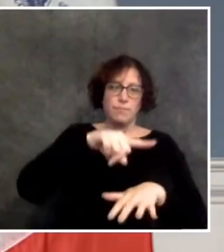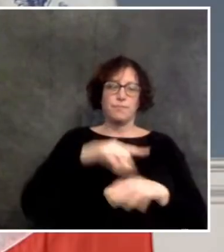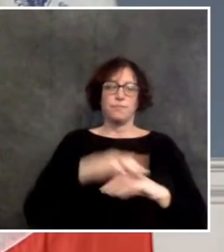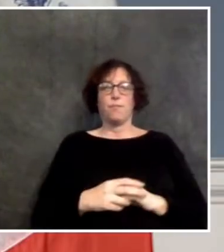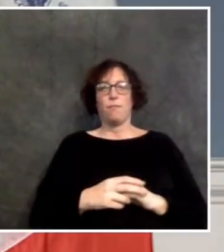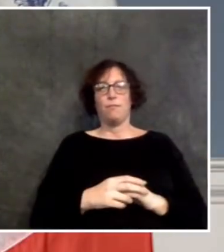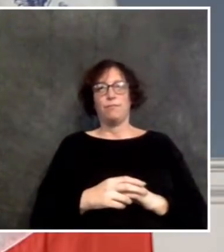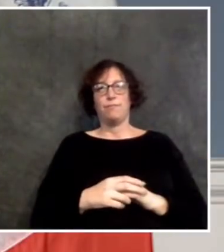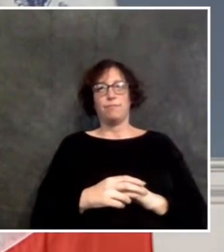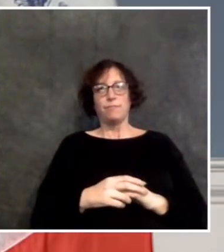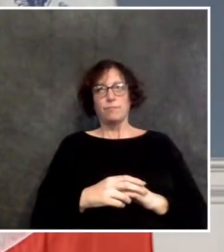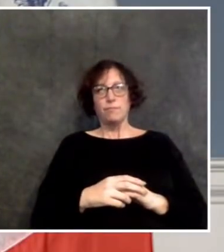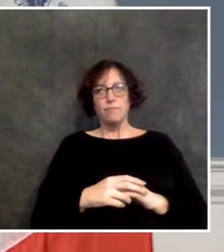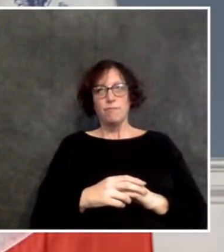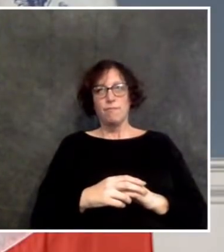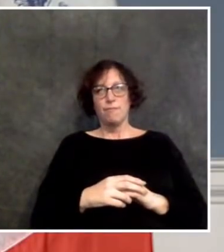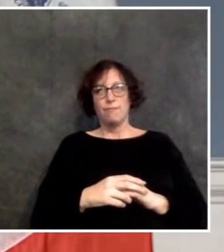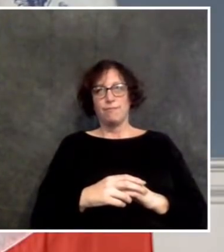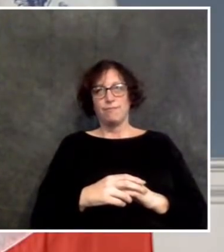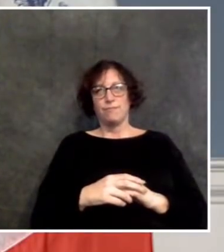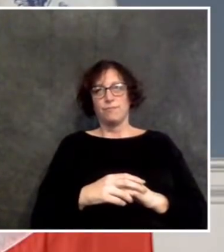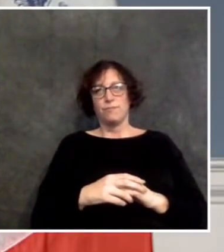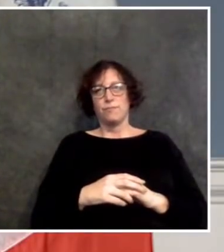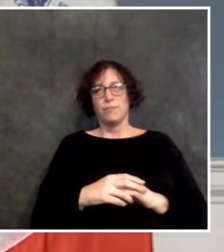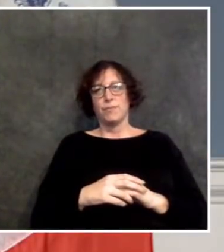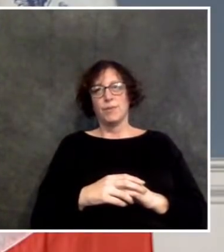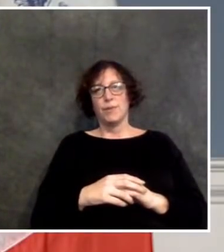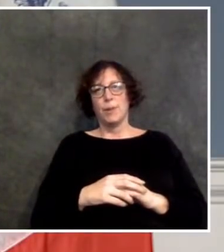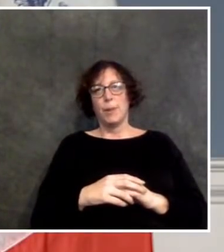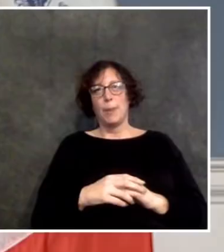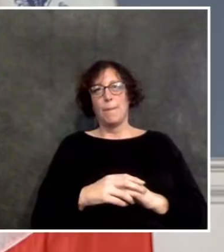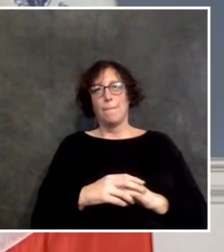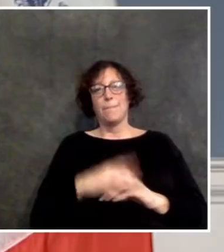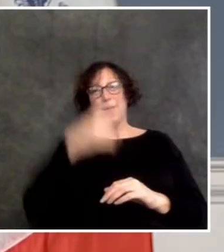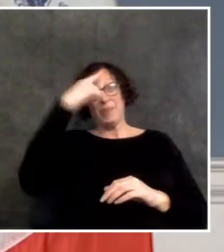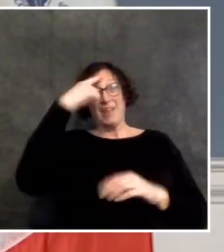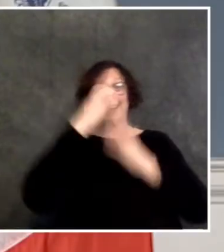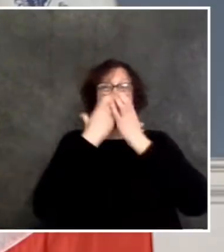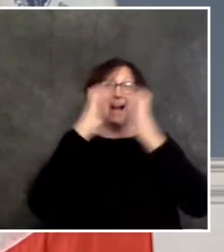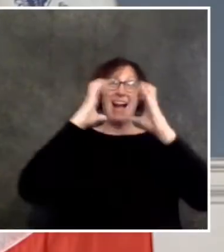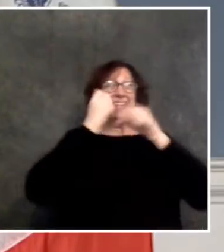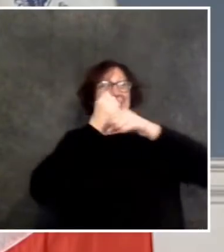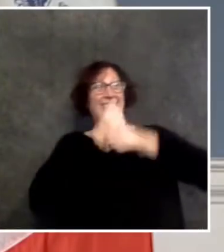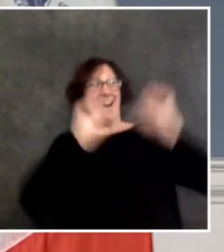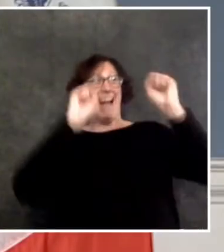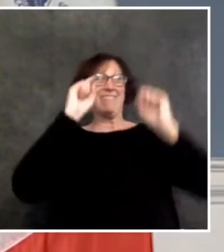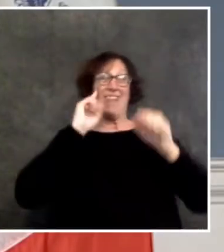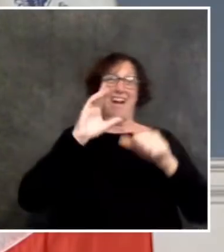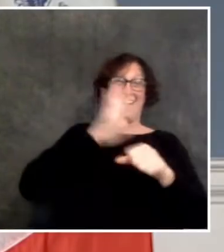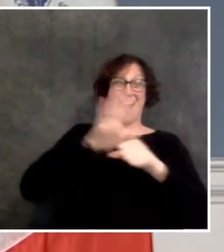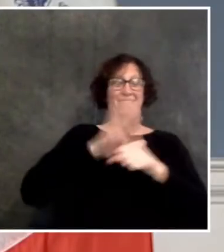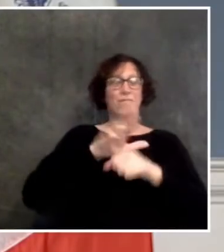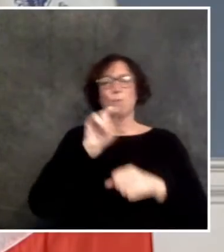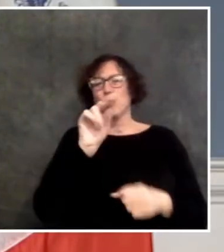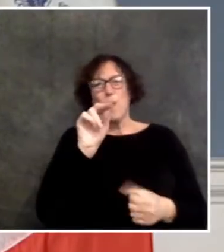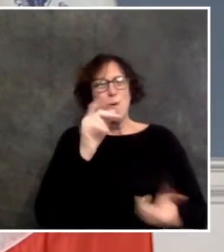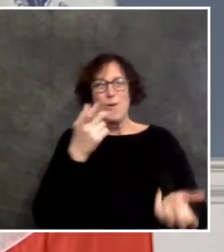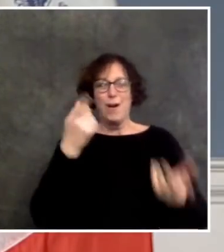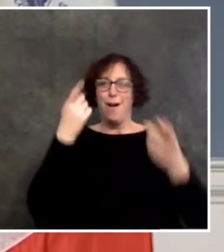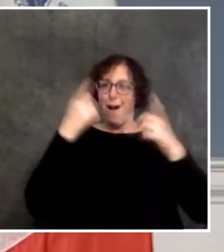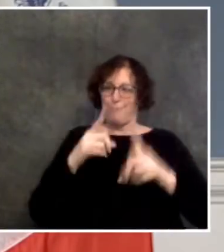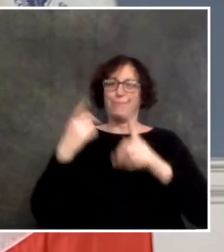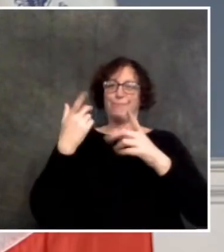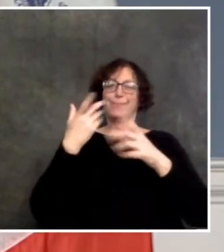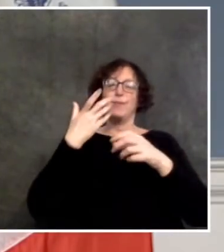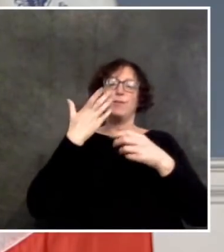can't get the coronavirus. That's not what we're saying. We're saying put on a face covering, abundance of caution to help prevent further